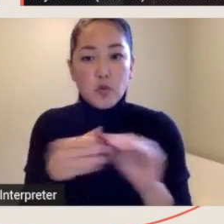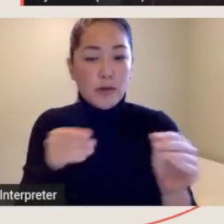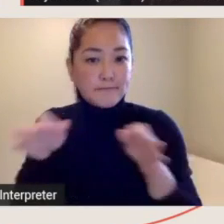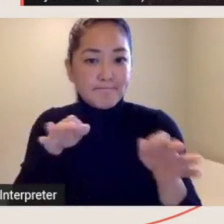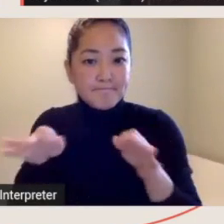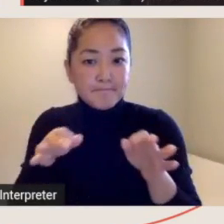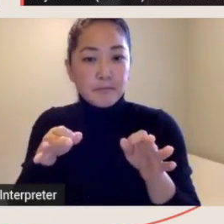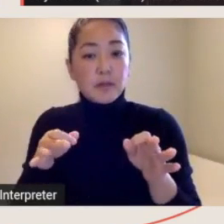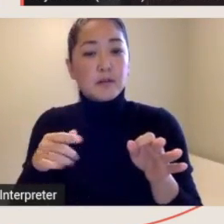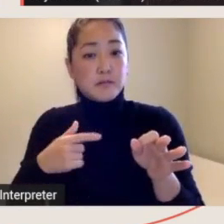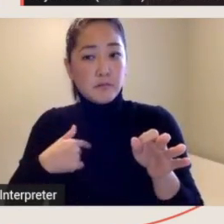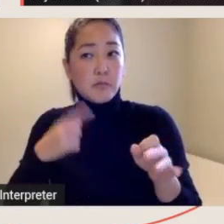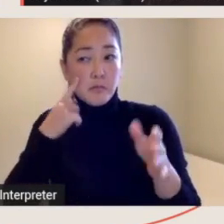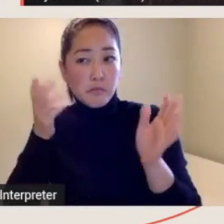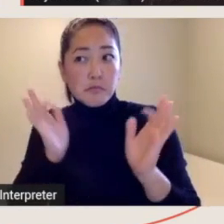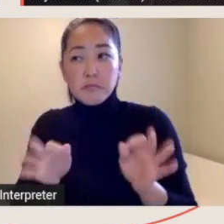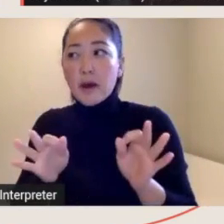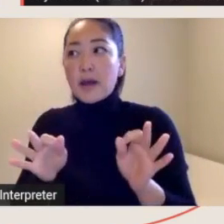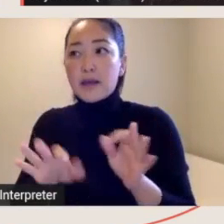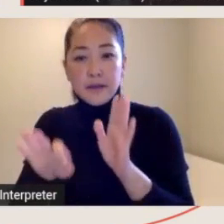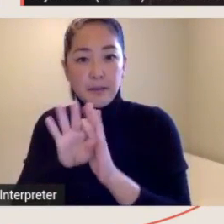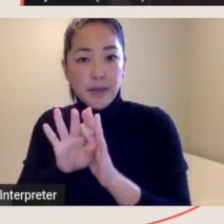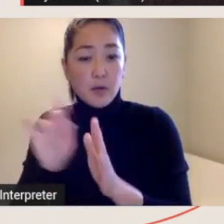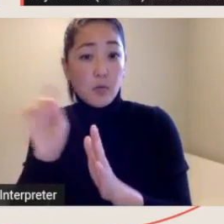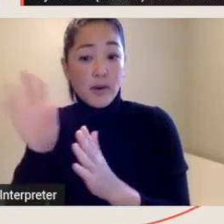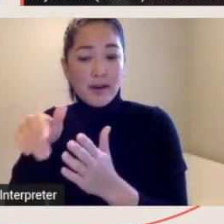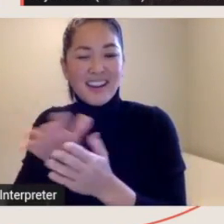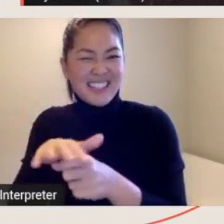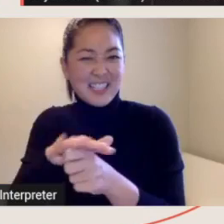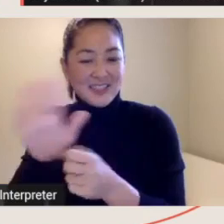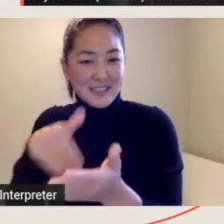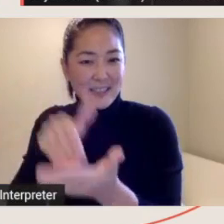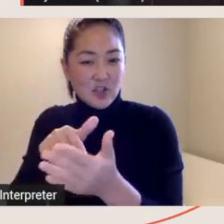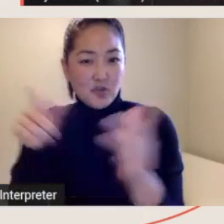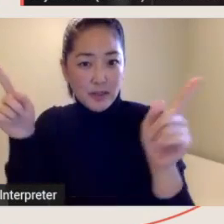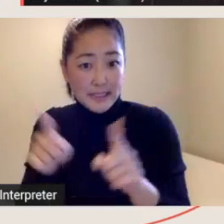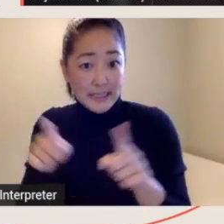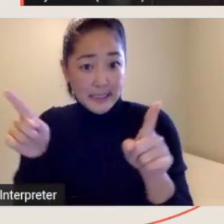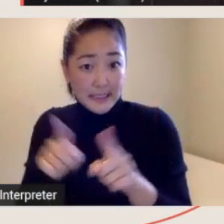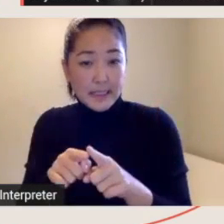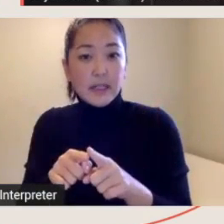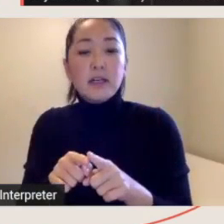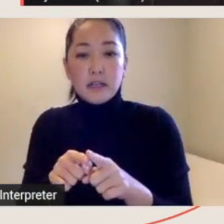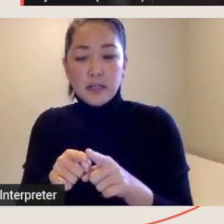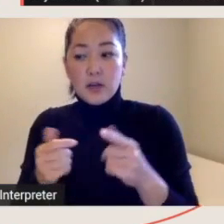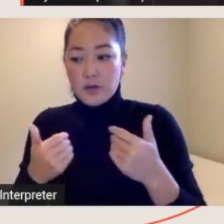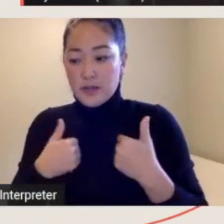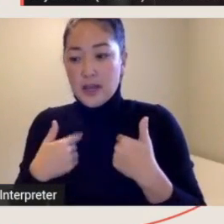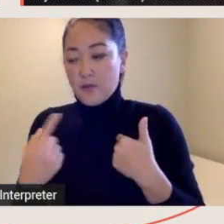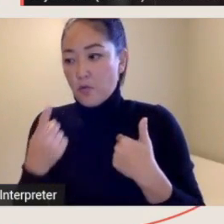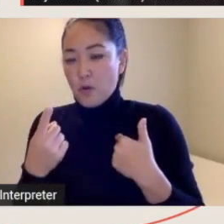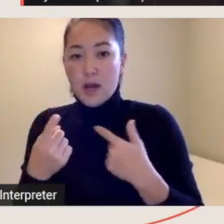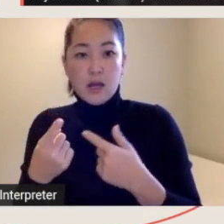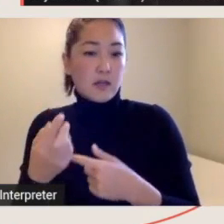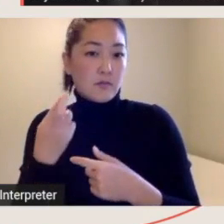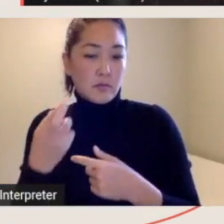We ended up in the area where we film, which is in central India, thanks to Arya's very close family friend, who is a